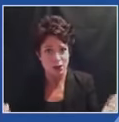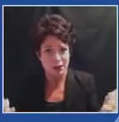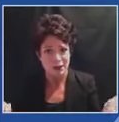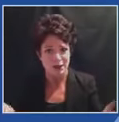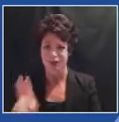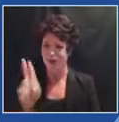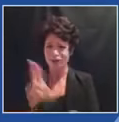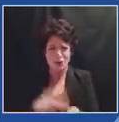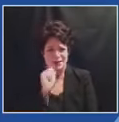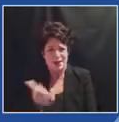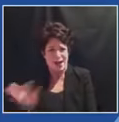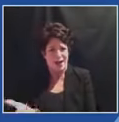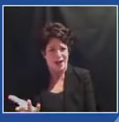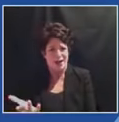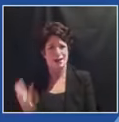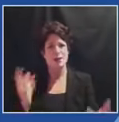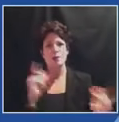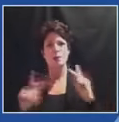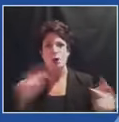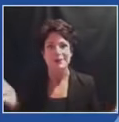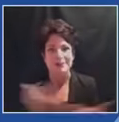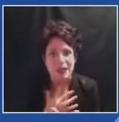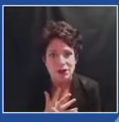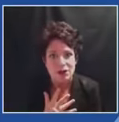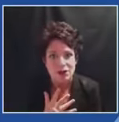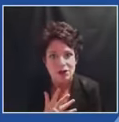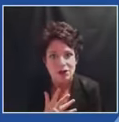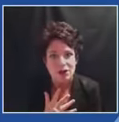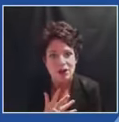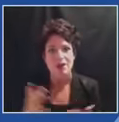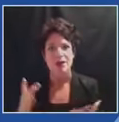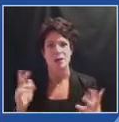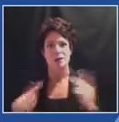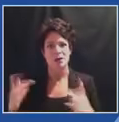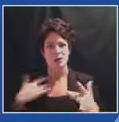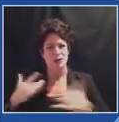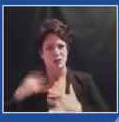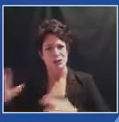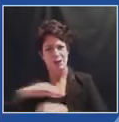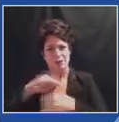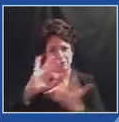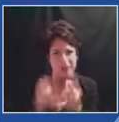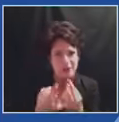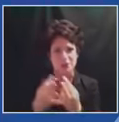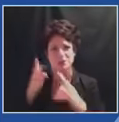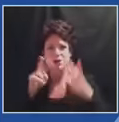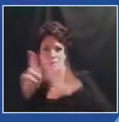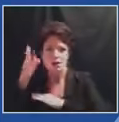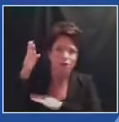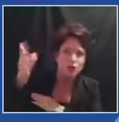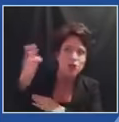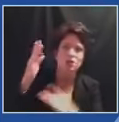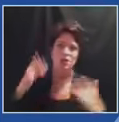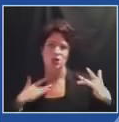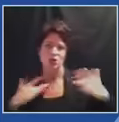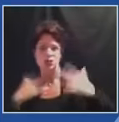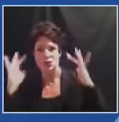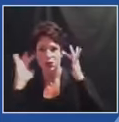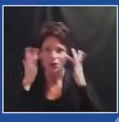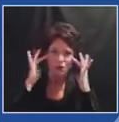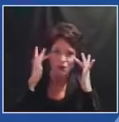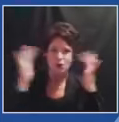not. People are scared. They're worried about their families and about their future. But just like last